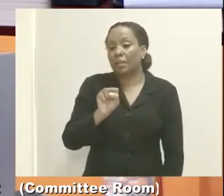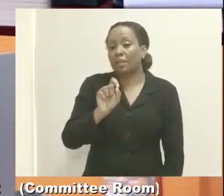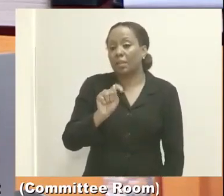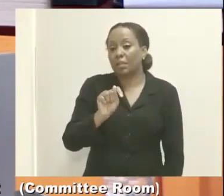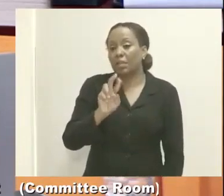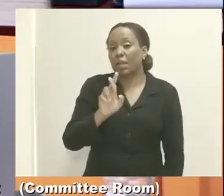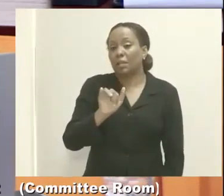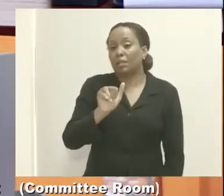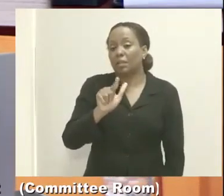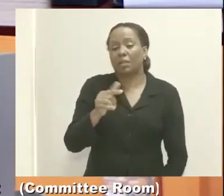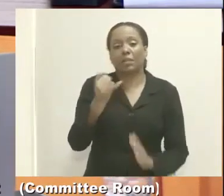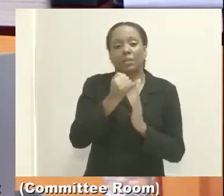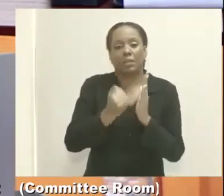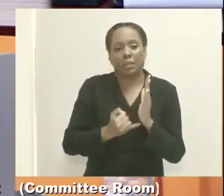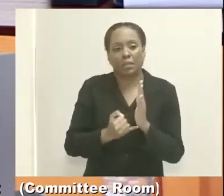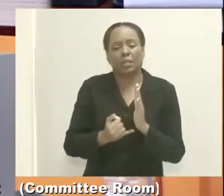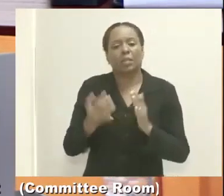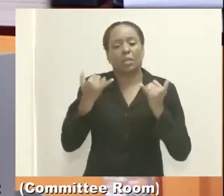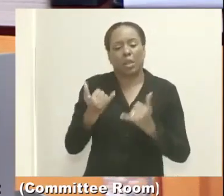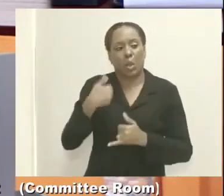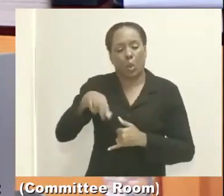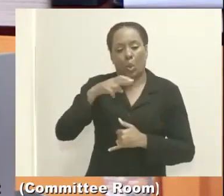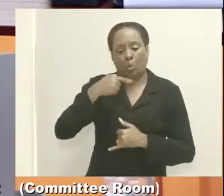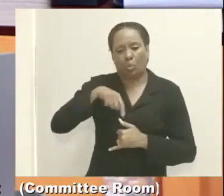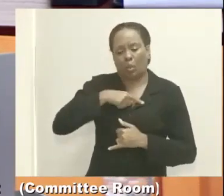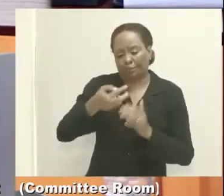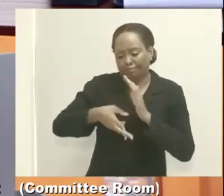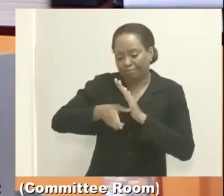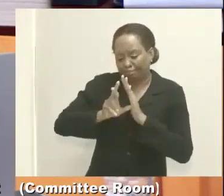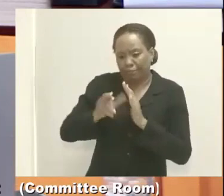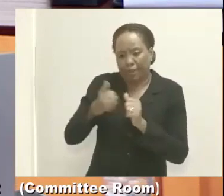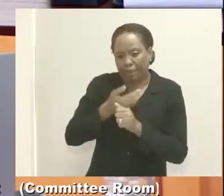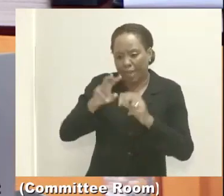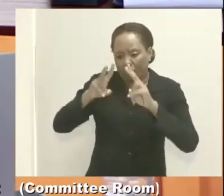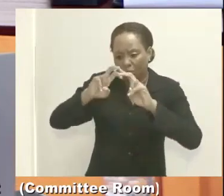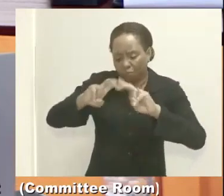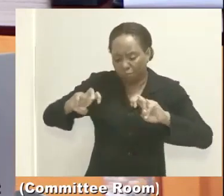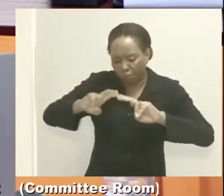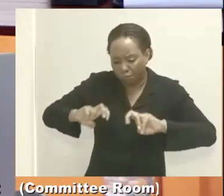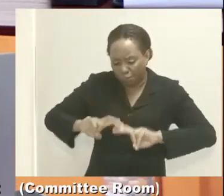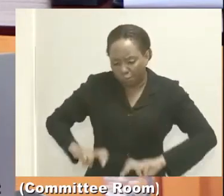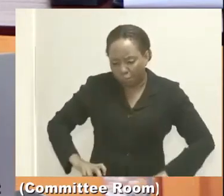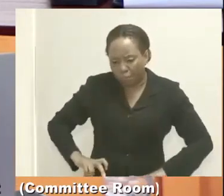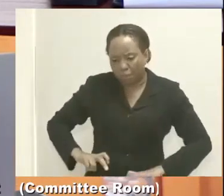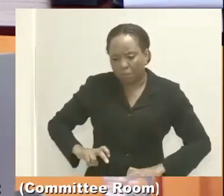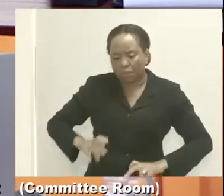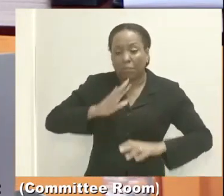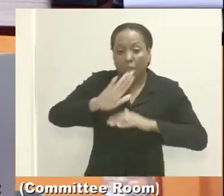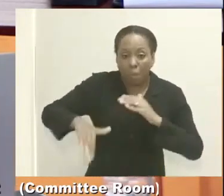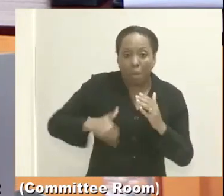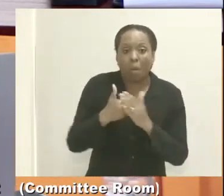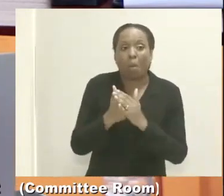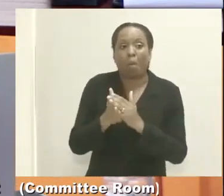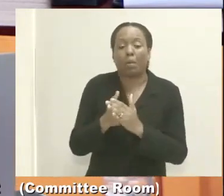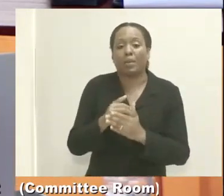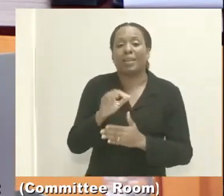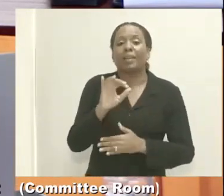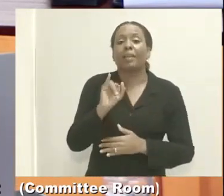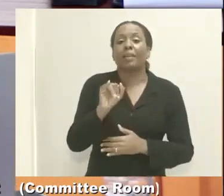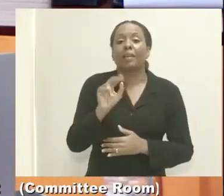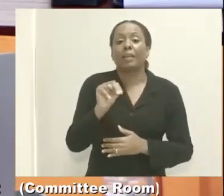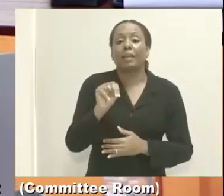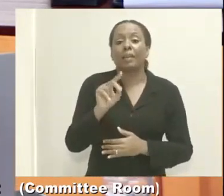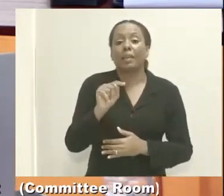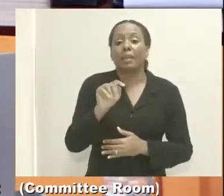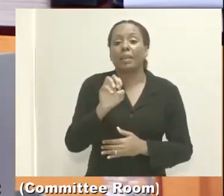a review of not only the industrial designs legislation, but all of the intellectual property